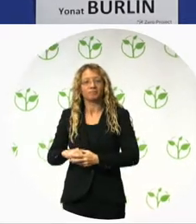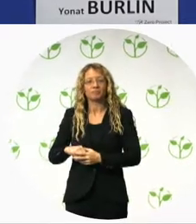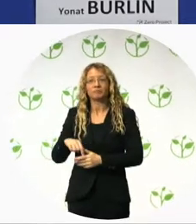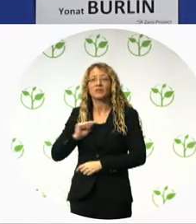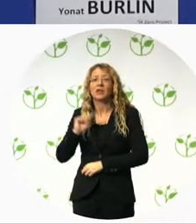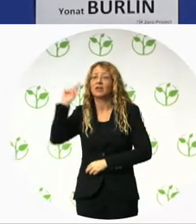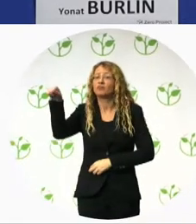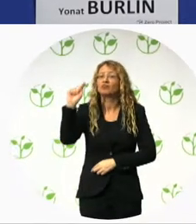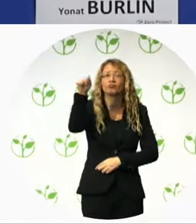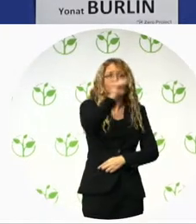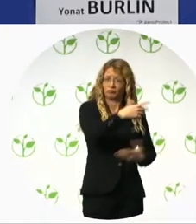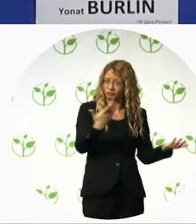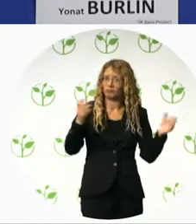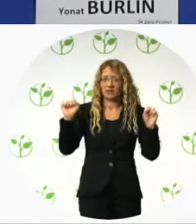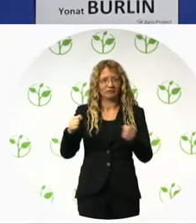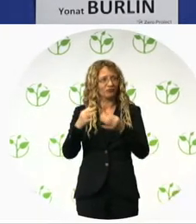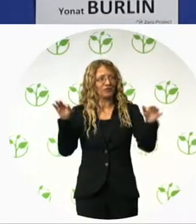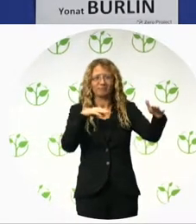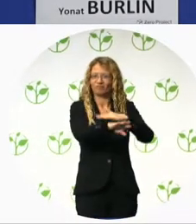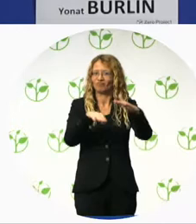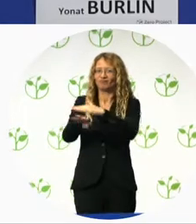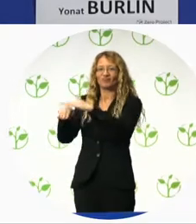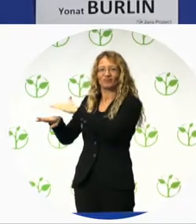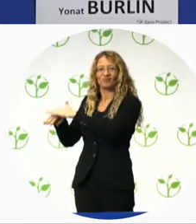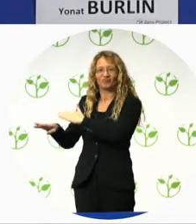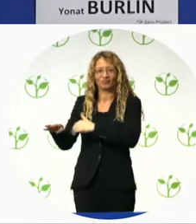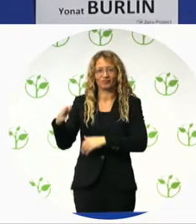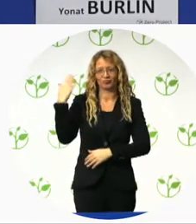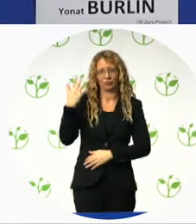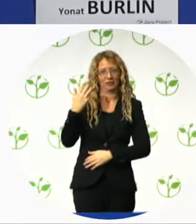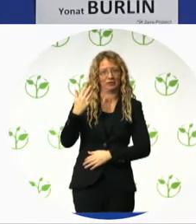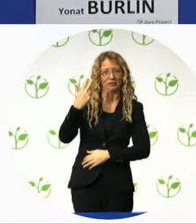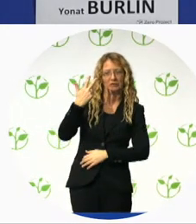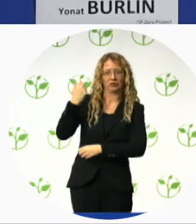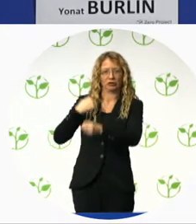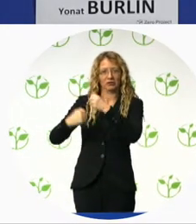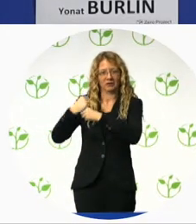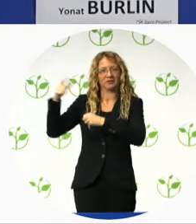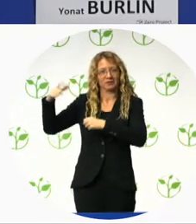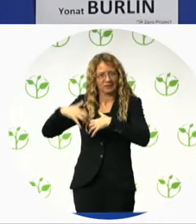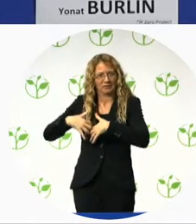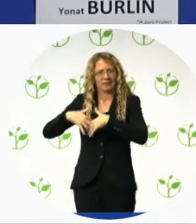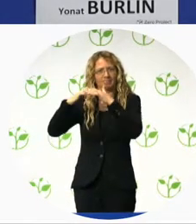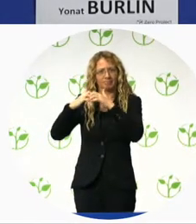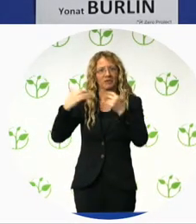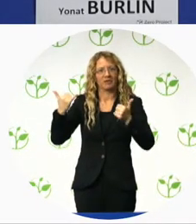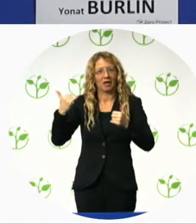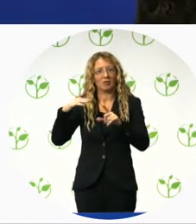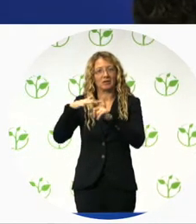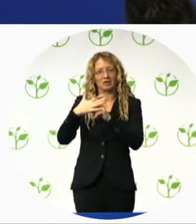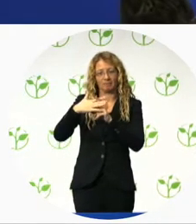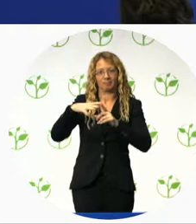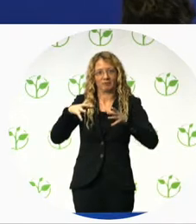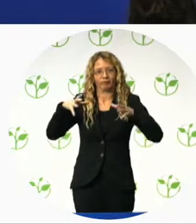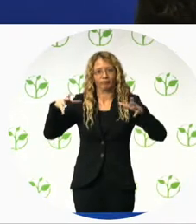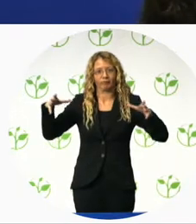company. We opened 3 years ago, and we now have a team of 10 people in Israel and in the US. I know it says